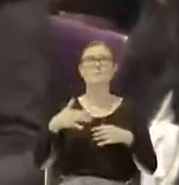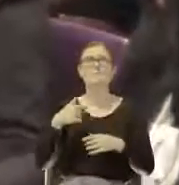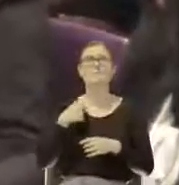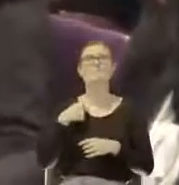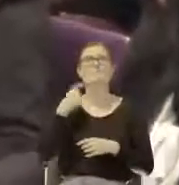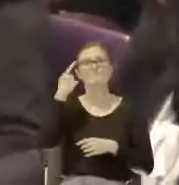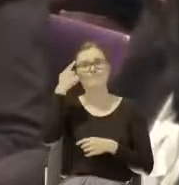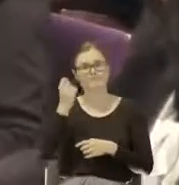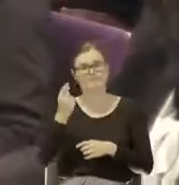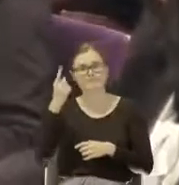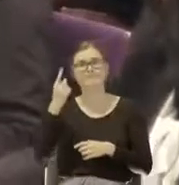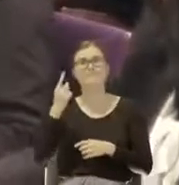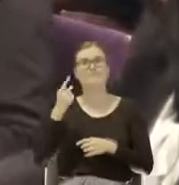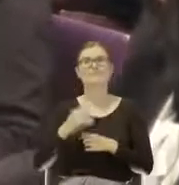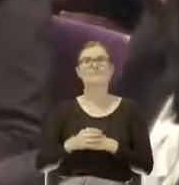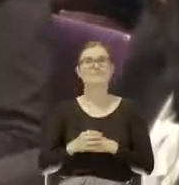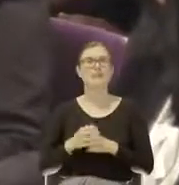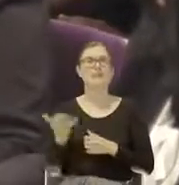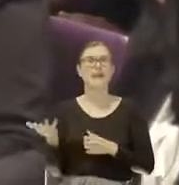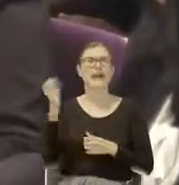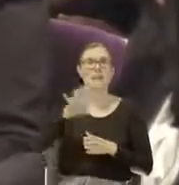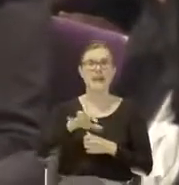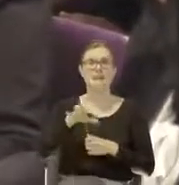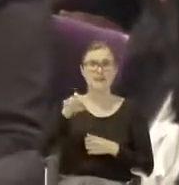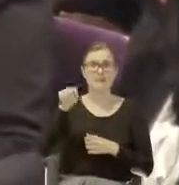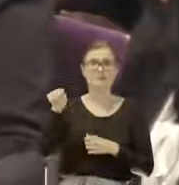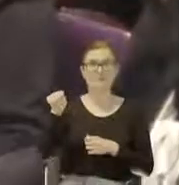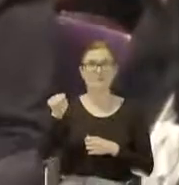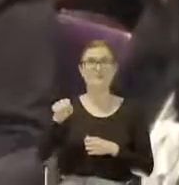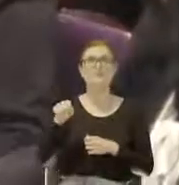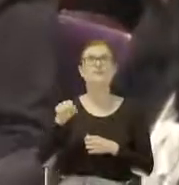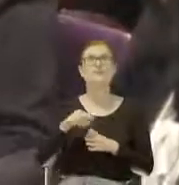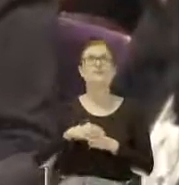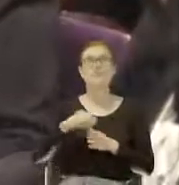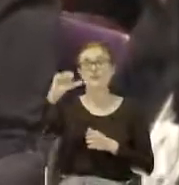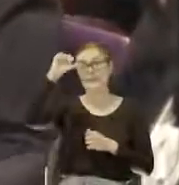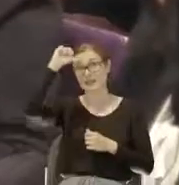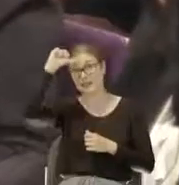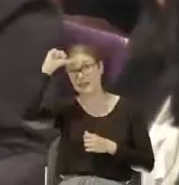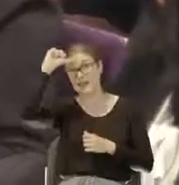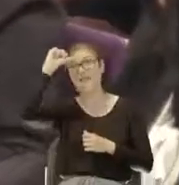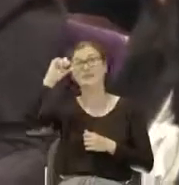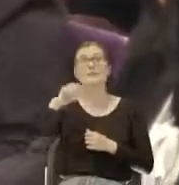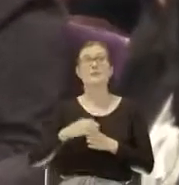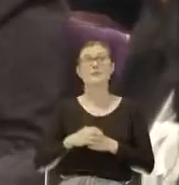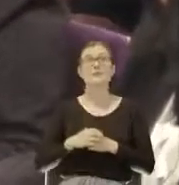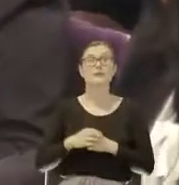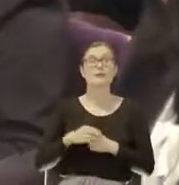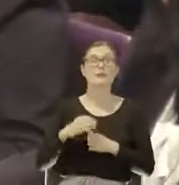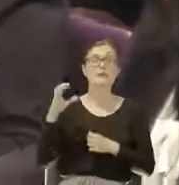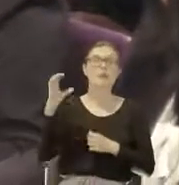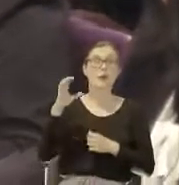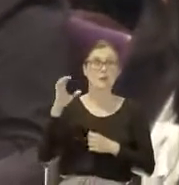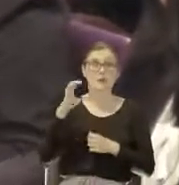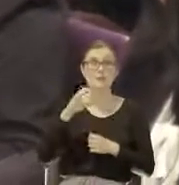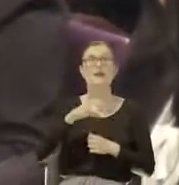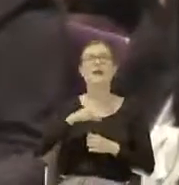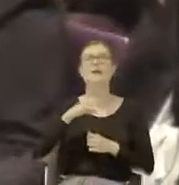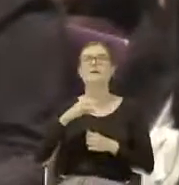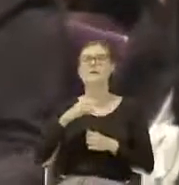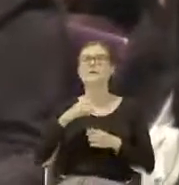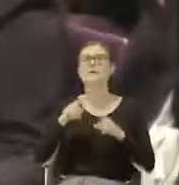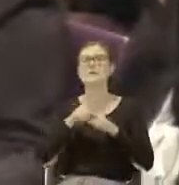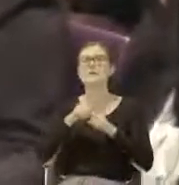same things happened, which poses a challenge to all of us to say going back from here, we have